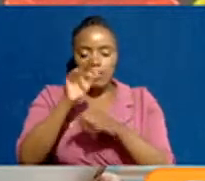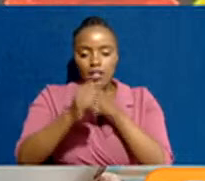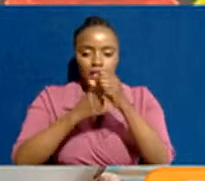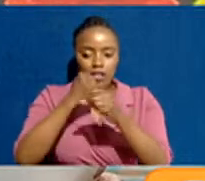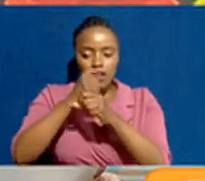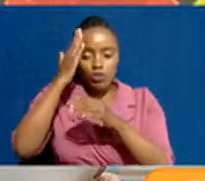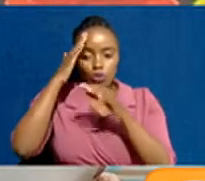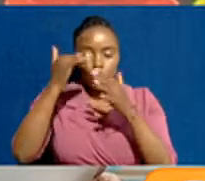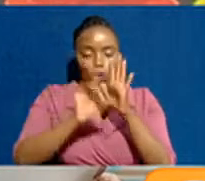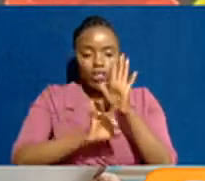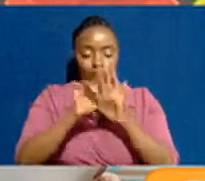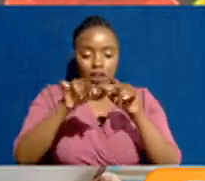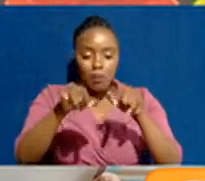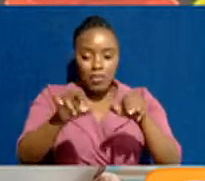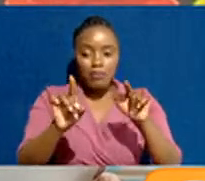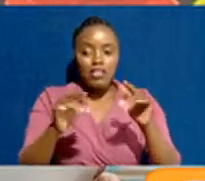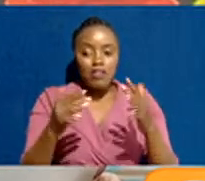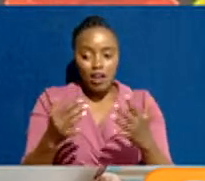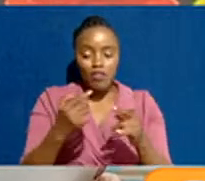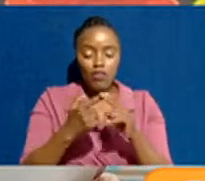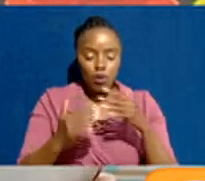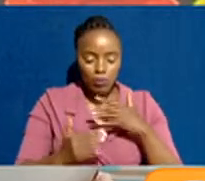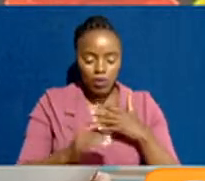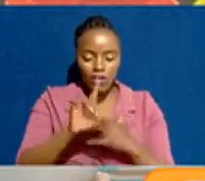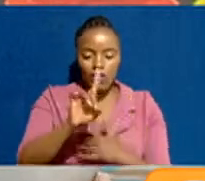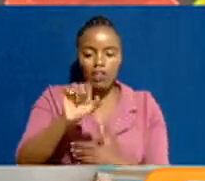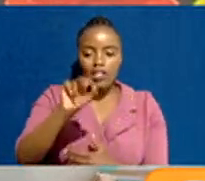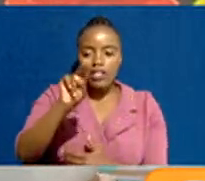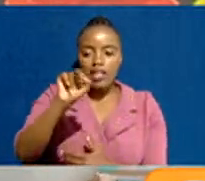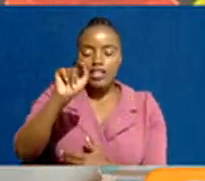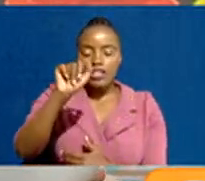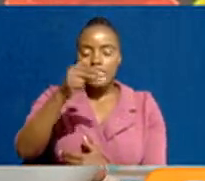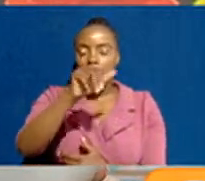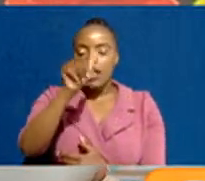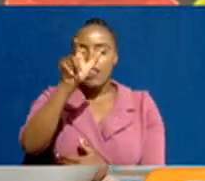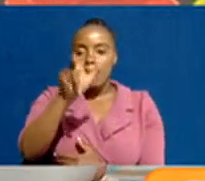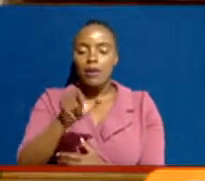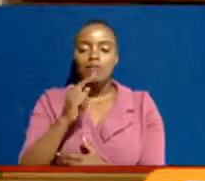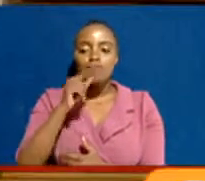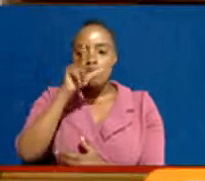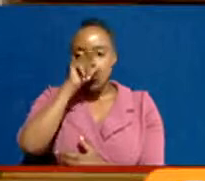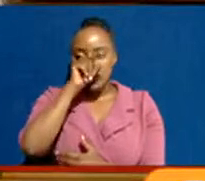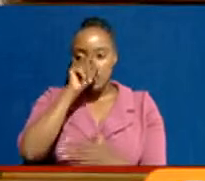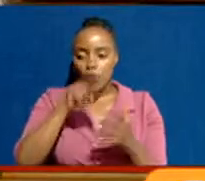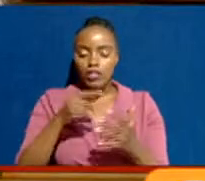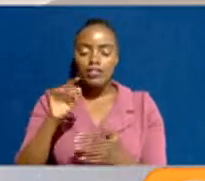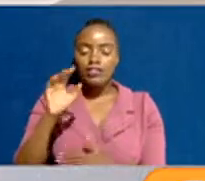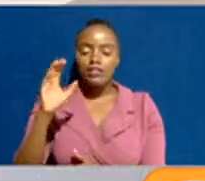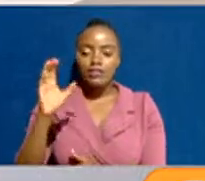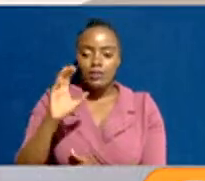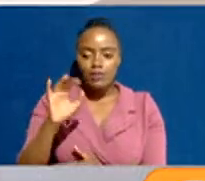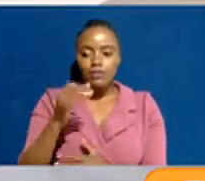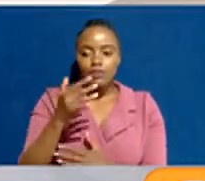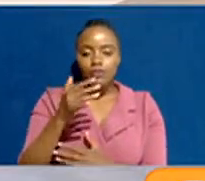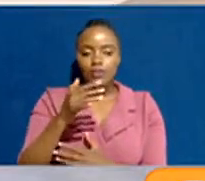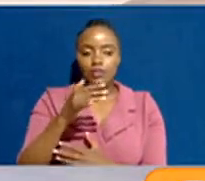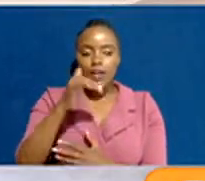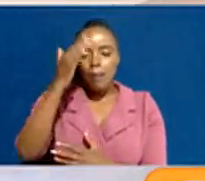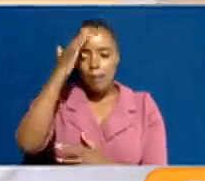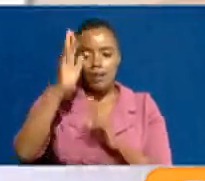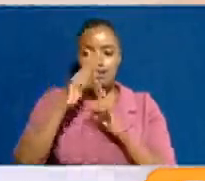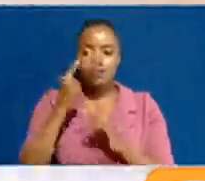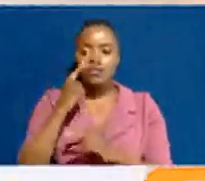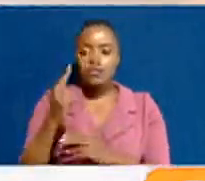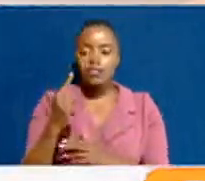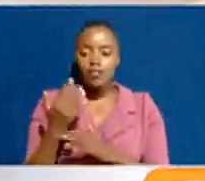know or even develop themselves? That's from Honorable Denita Gatti. Let's see what else you're saying here on Twitter. Trevor Mbija, Citizen TV Kenya, use the hashtag Monday Report. Let's